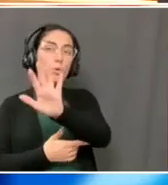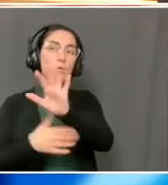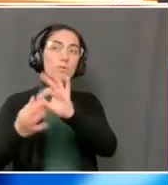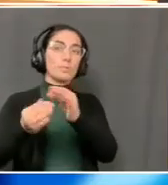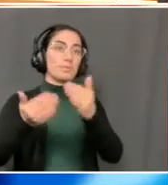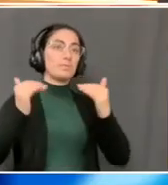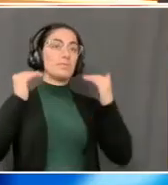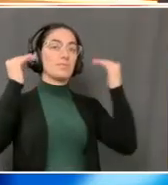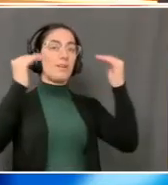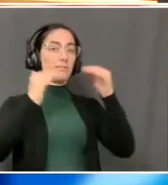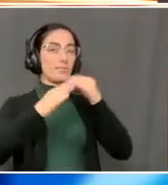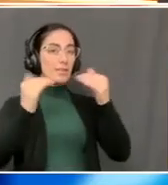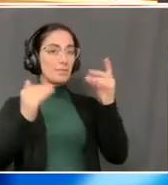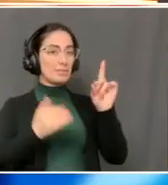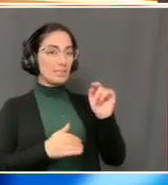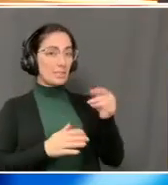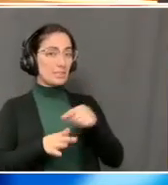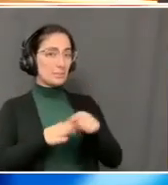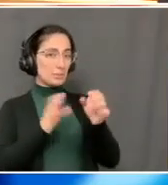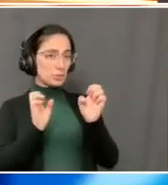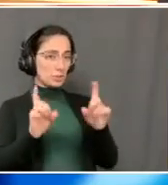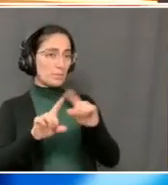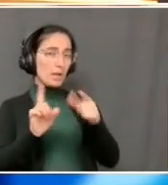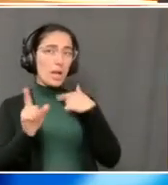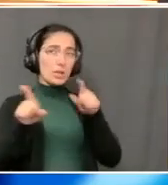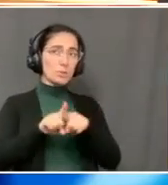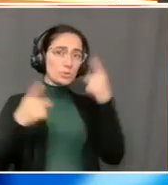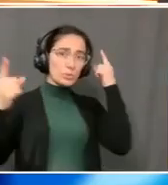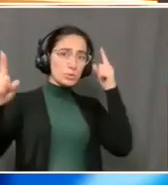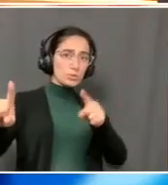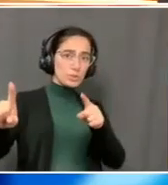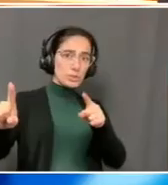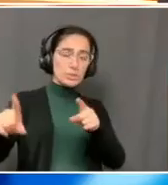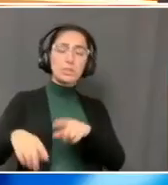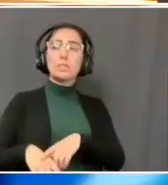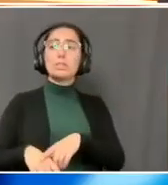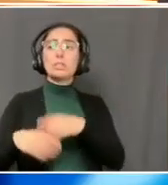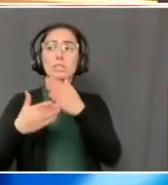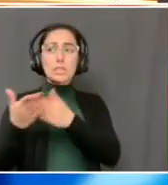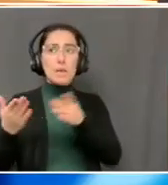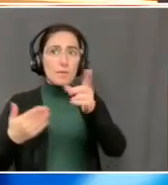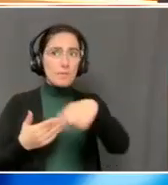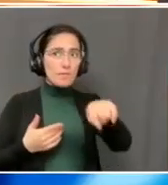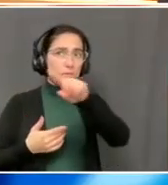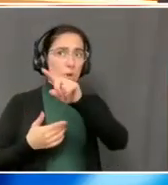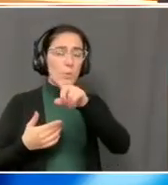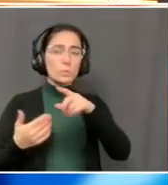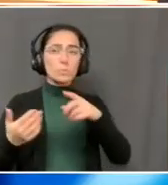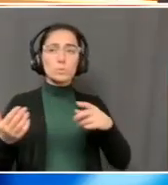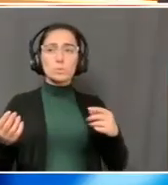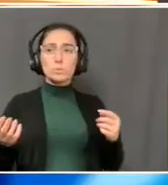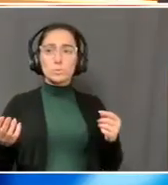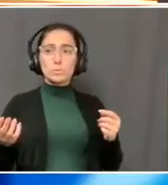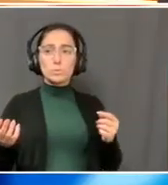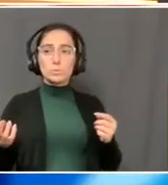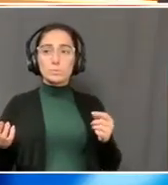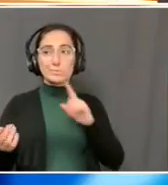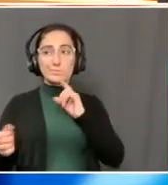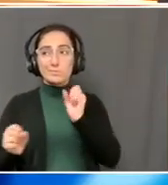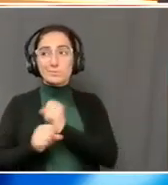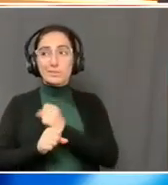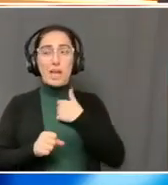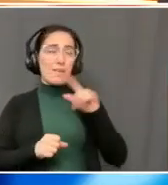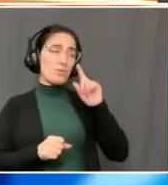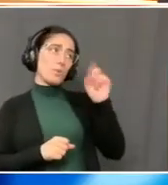ed, but like I also agree with her line of inquiry that some of that like is, and actually I have a question for Dr.